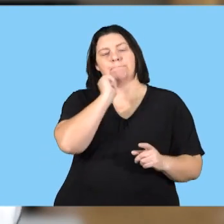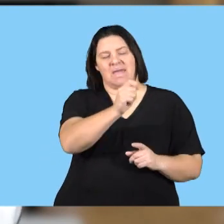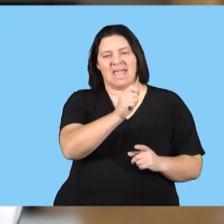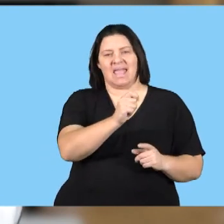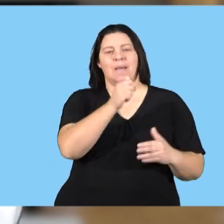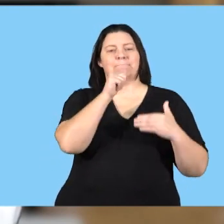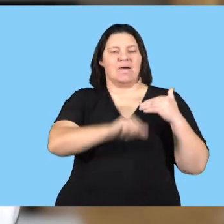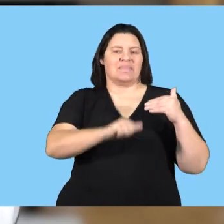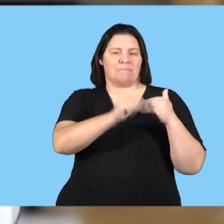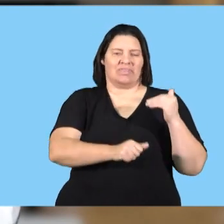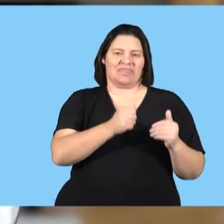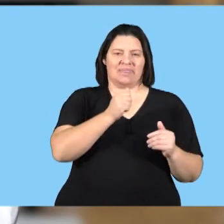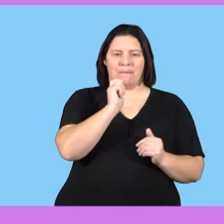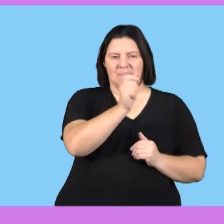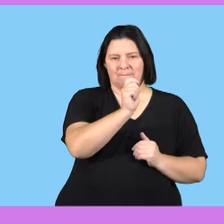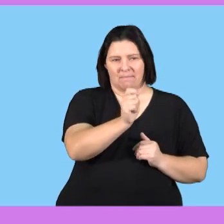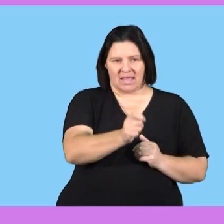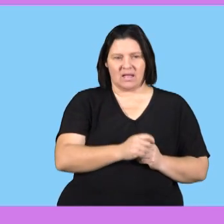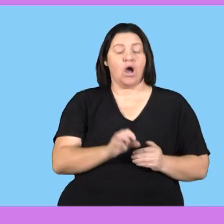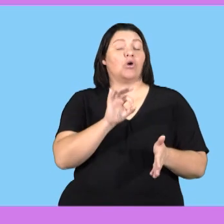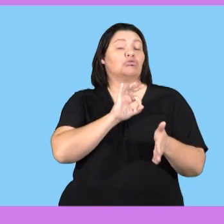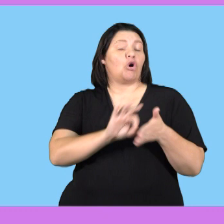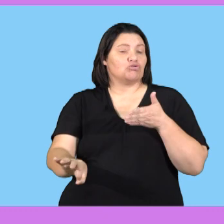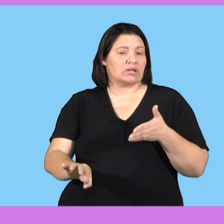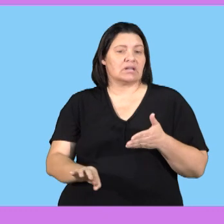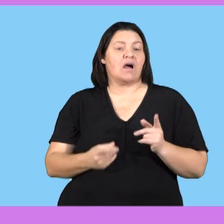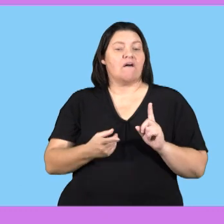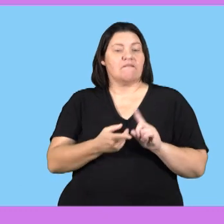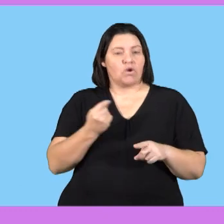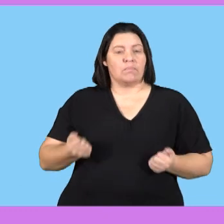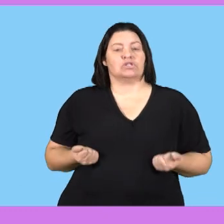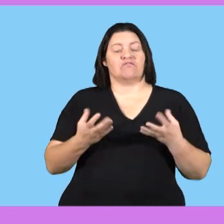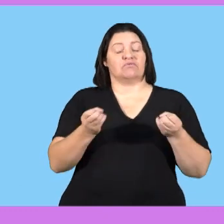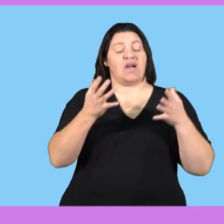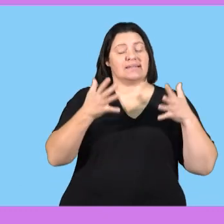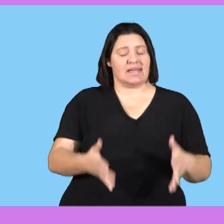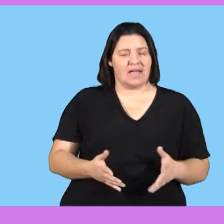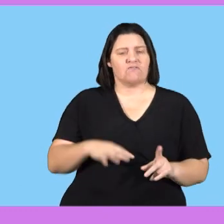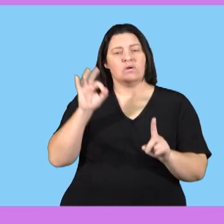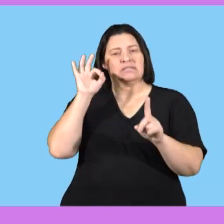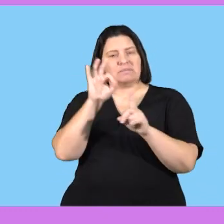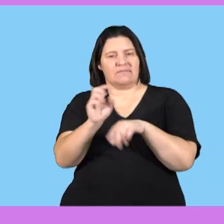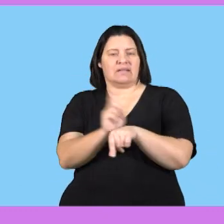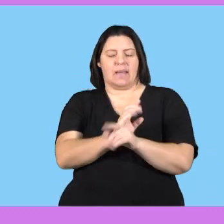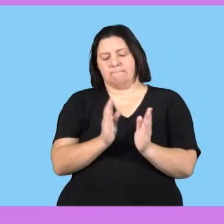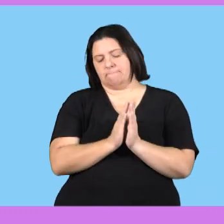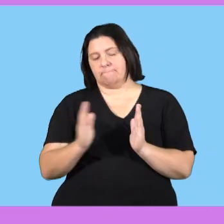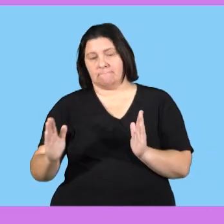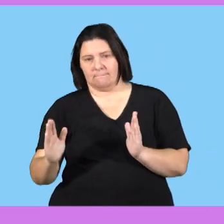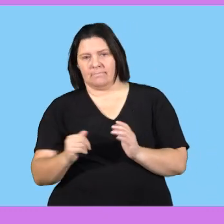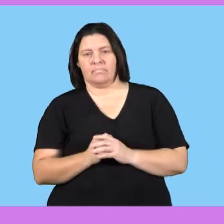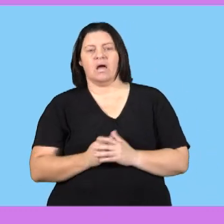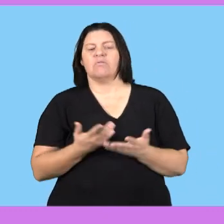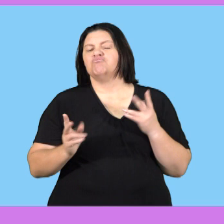okay? Normally, that's the case. So a contract is normally taken from a service provider for a specific period of